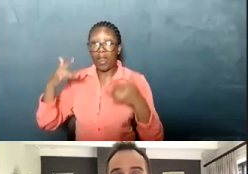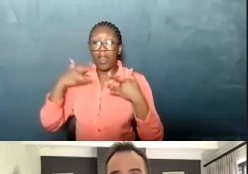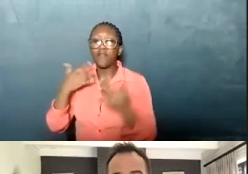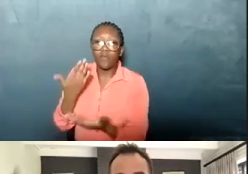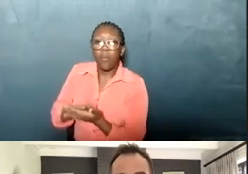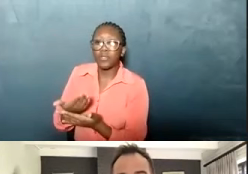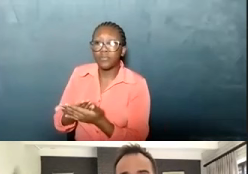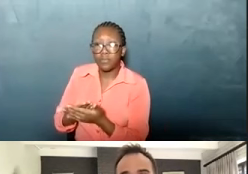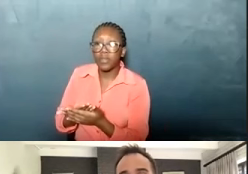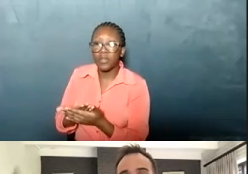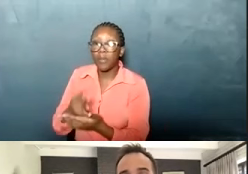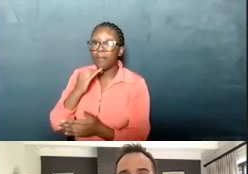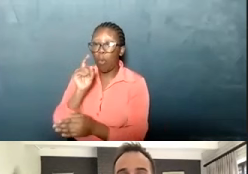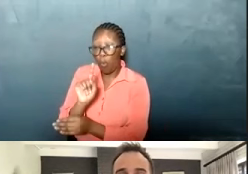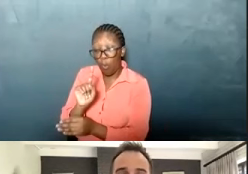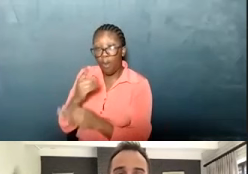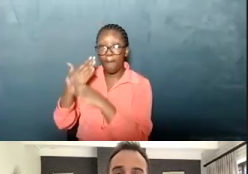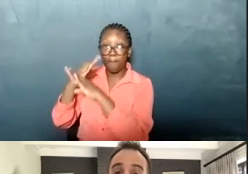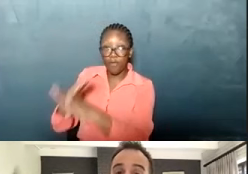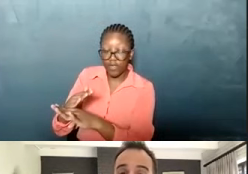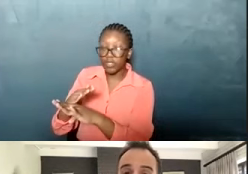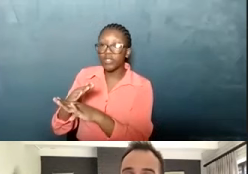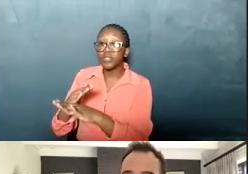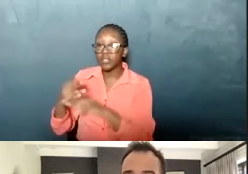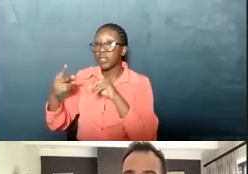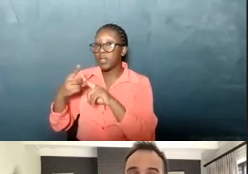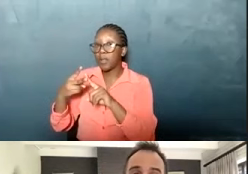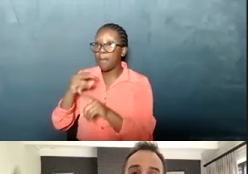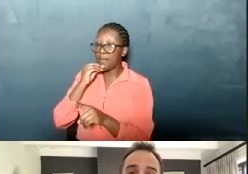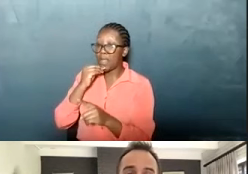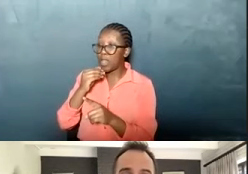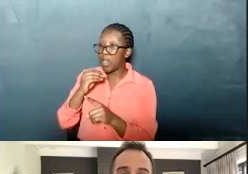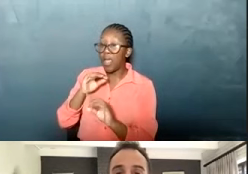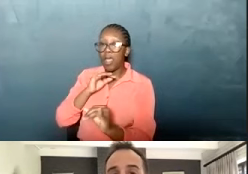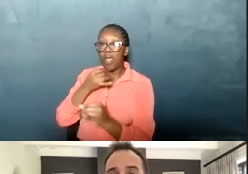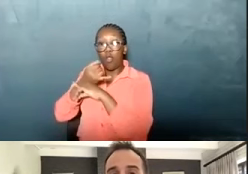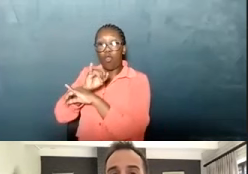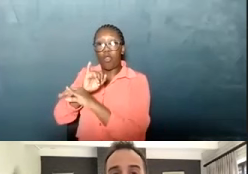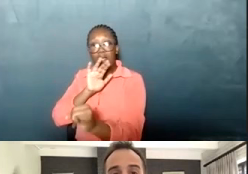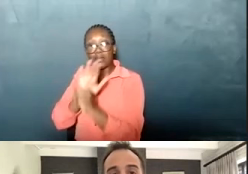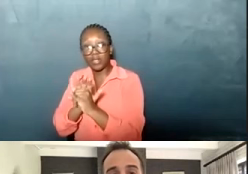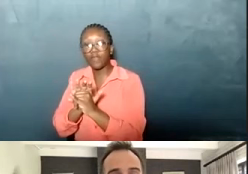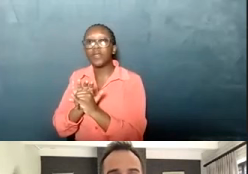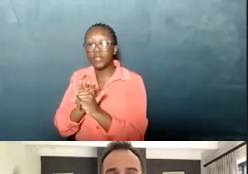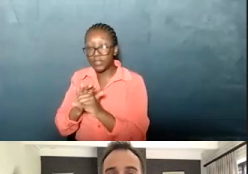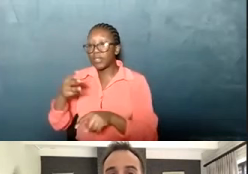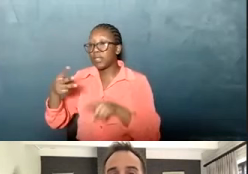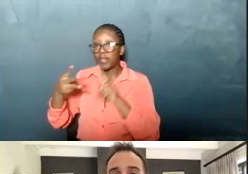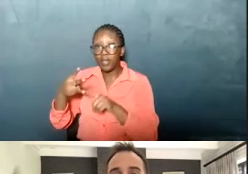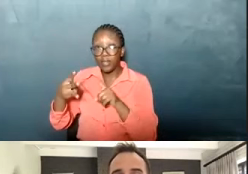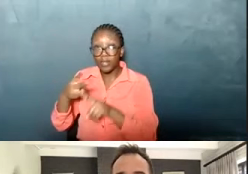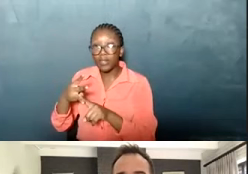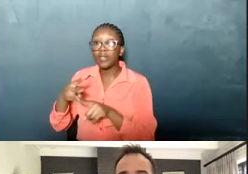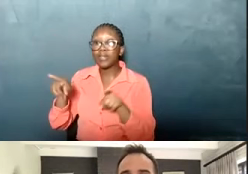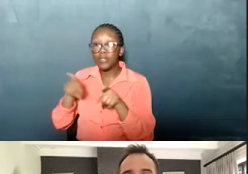through the prevention of hearing loss, through the early identification and detection of hearing loss, and thirdly,